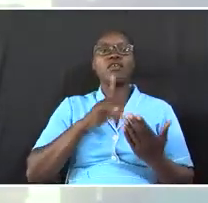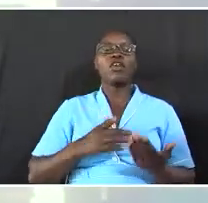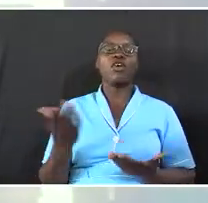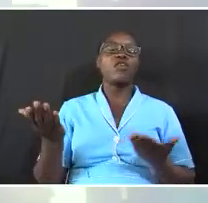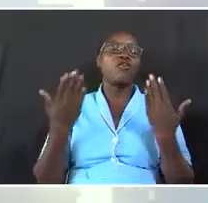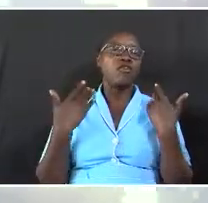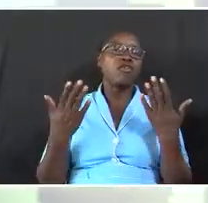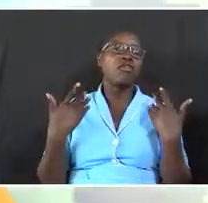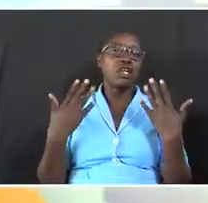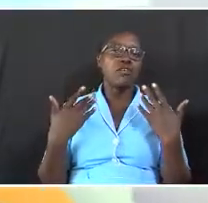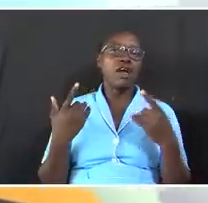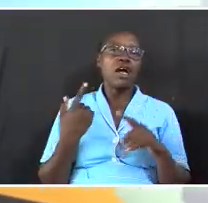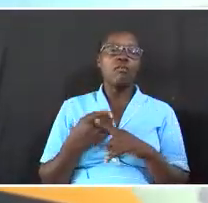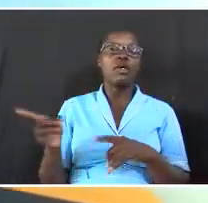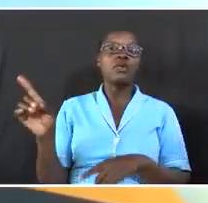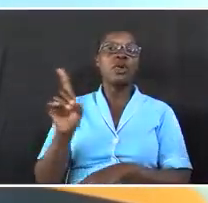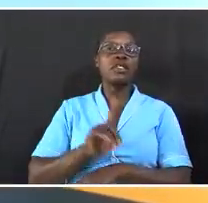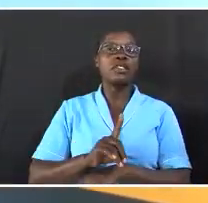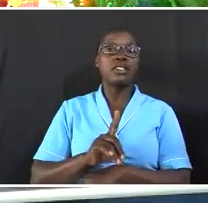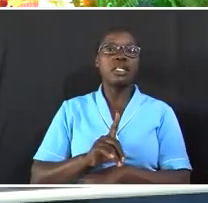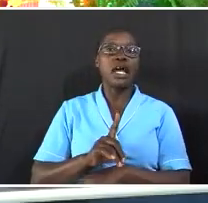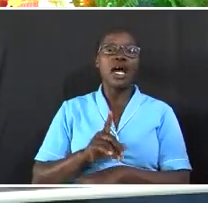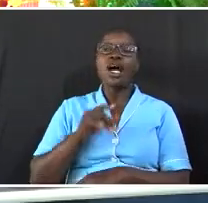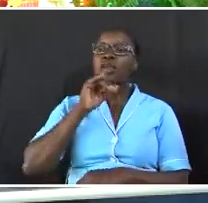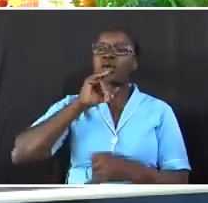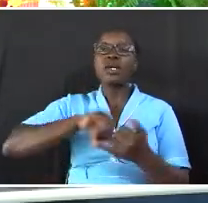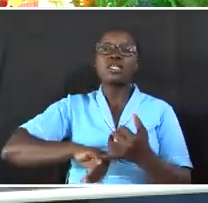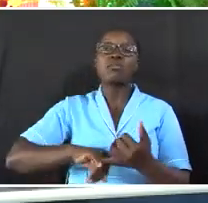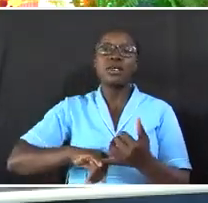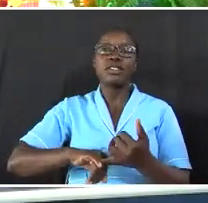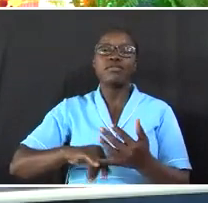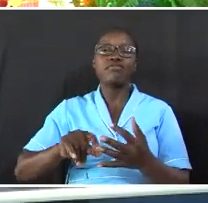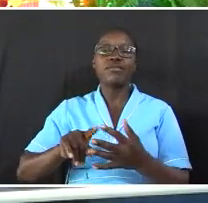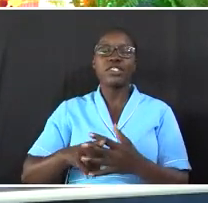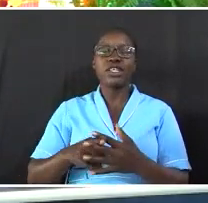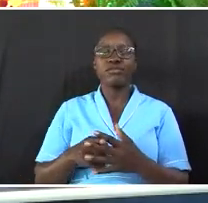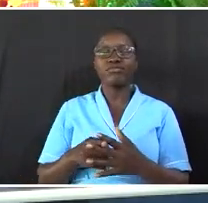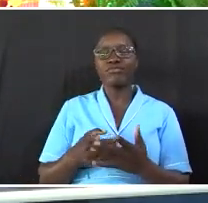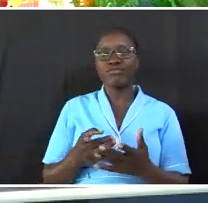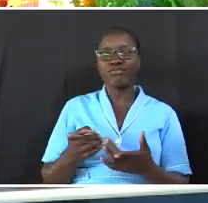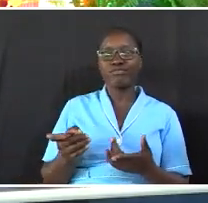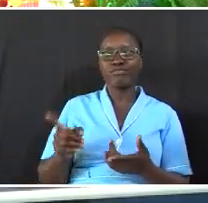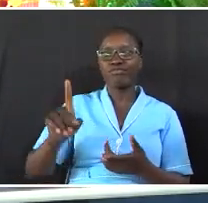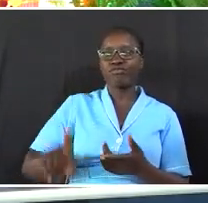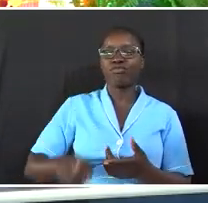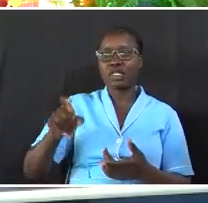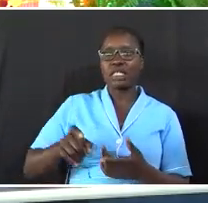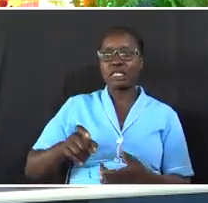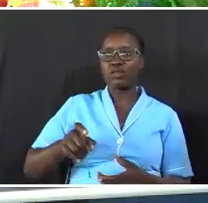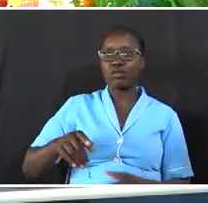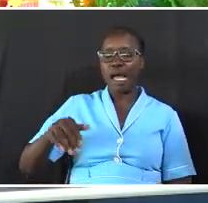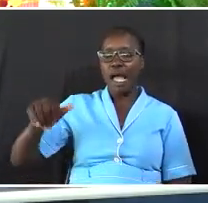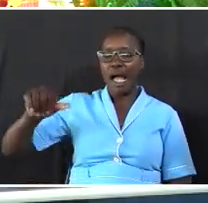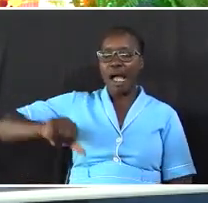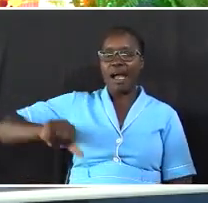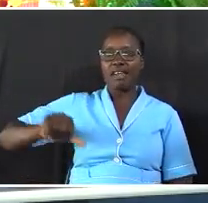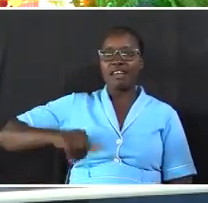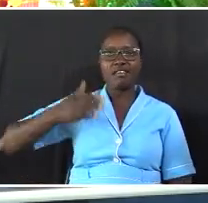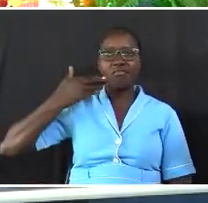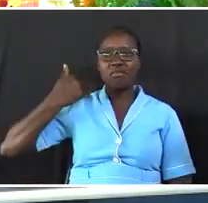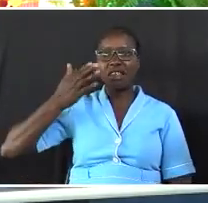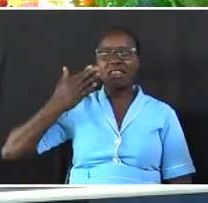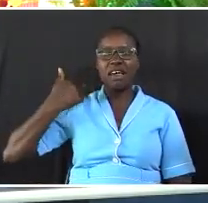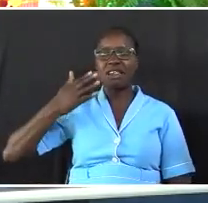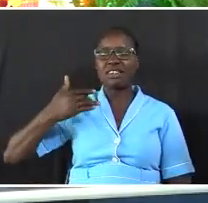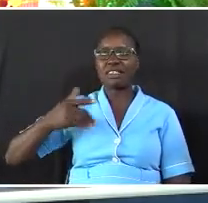forever. But one day, your spouse starts getting hooked in adultery. And now,